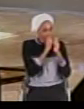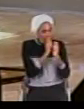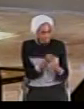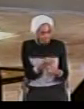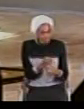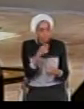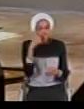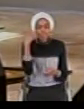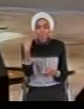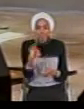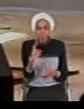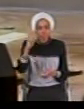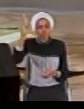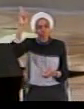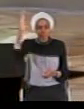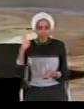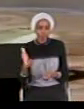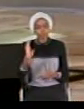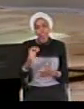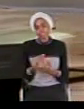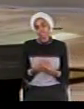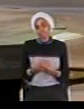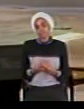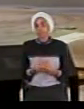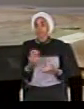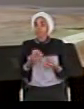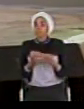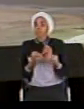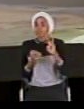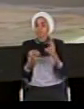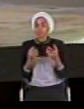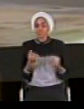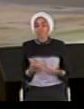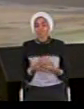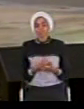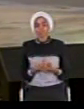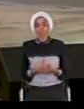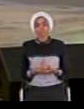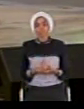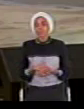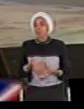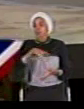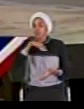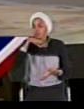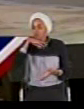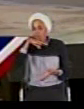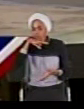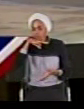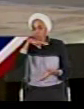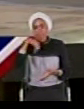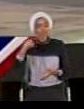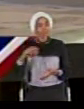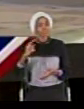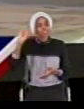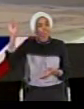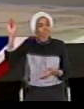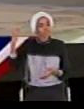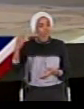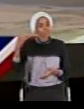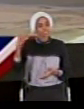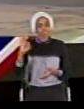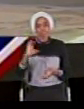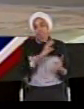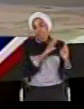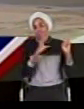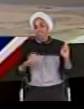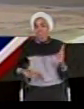the gift of God. Let's come to number two now. Number two, corruption of the grace of Christ.